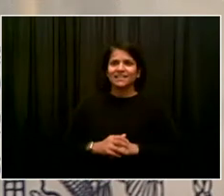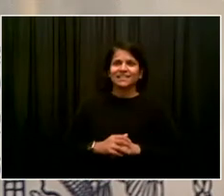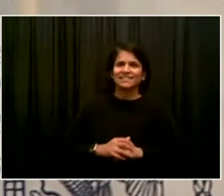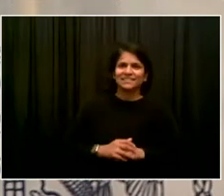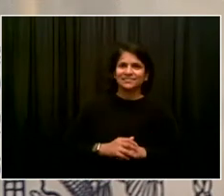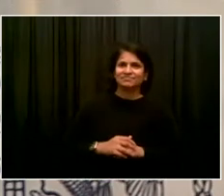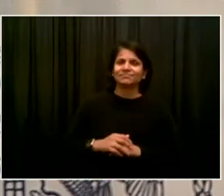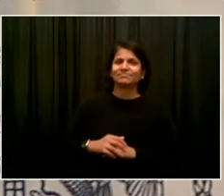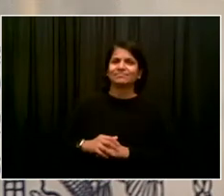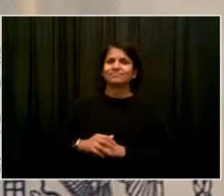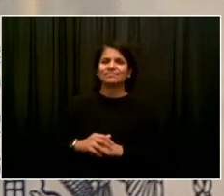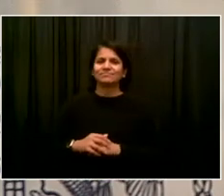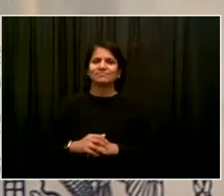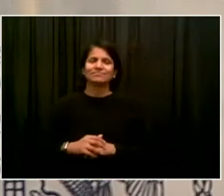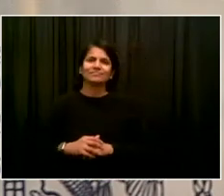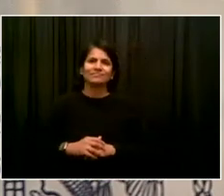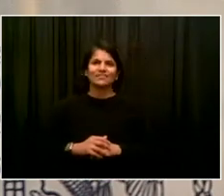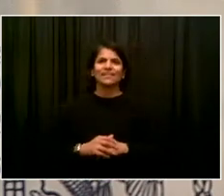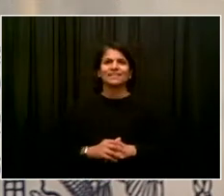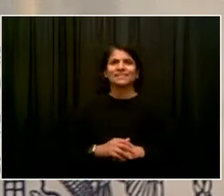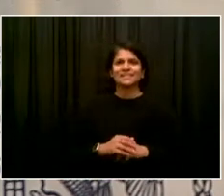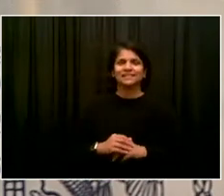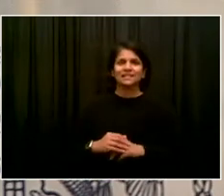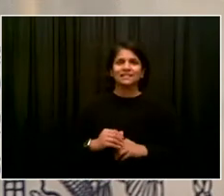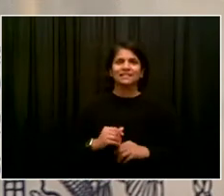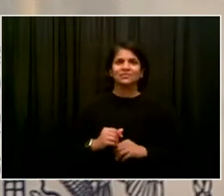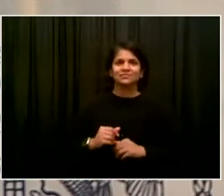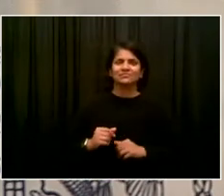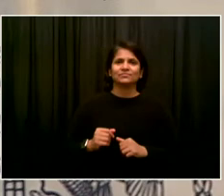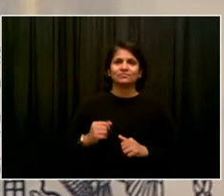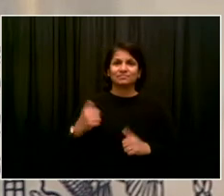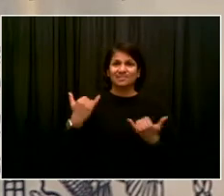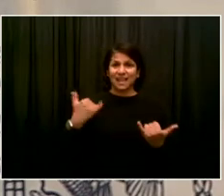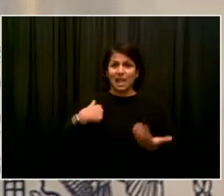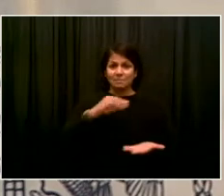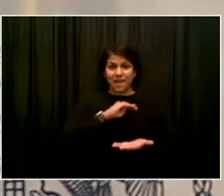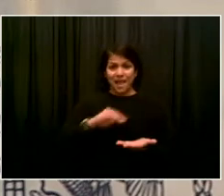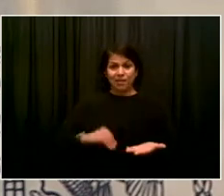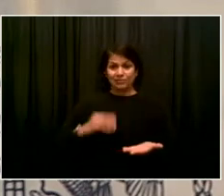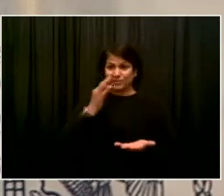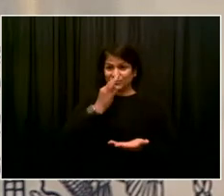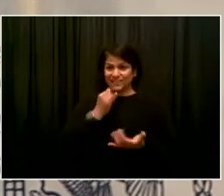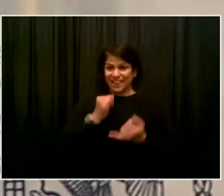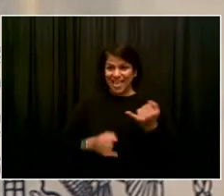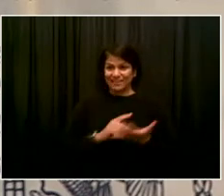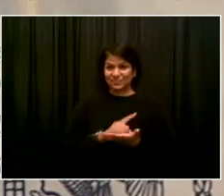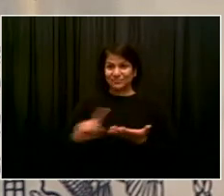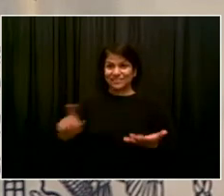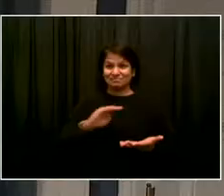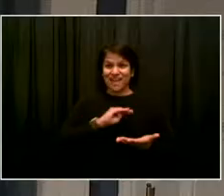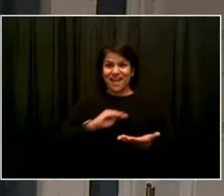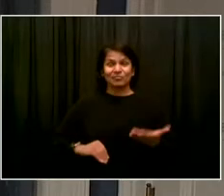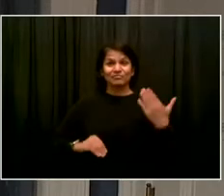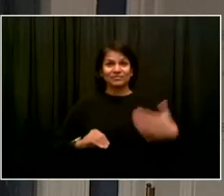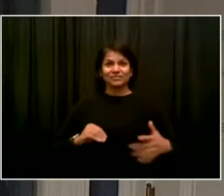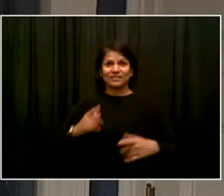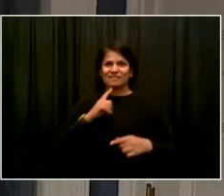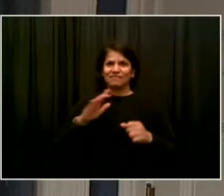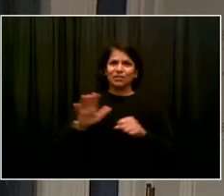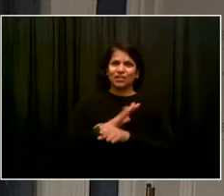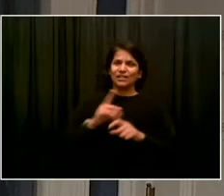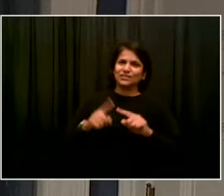things I get to do as mayor. But it's sort of, this is talk about full circle. I was so special the day I knocked on that door